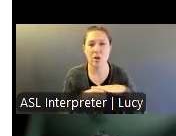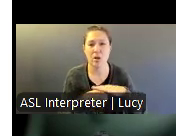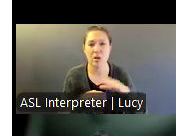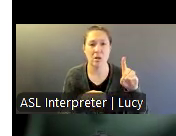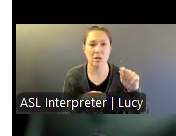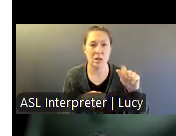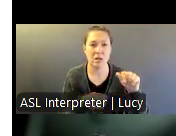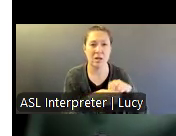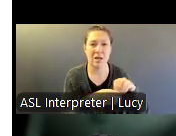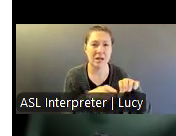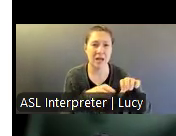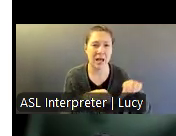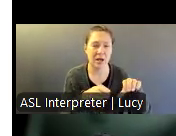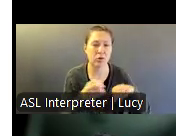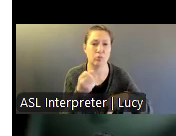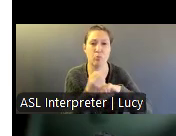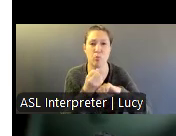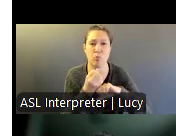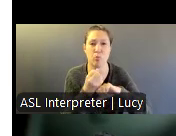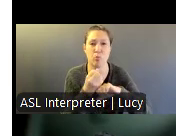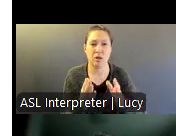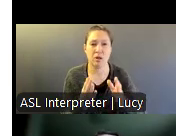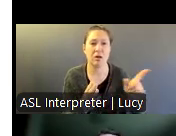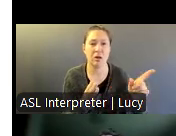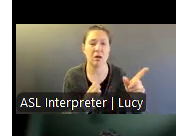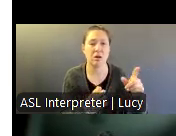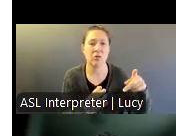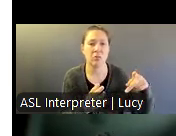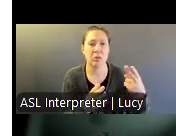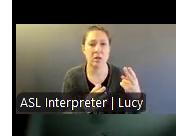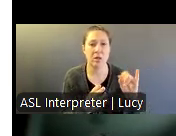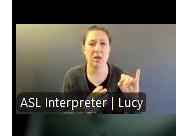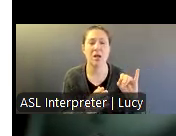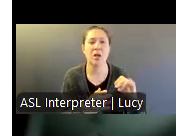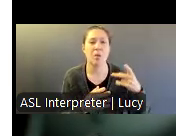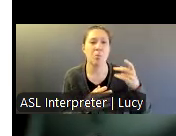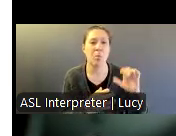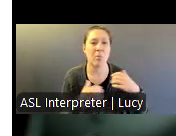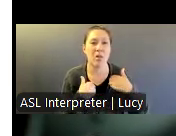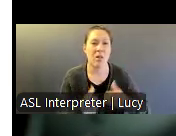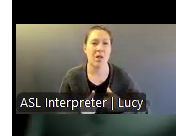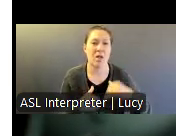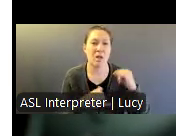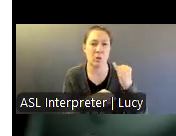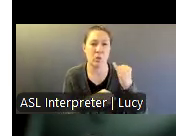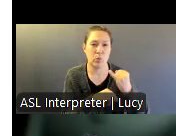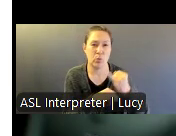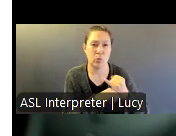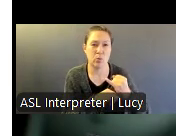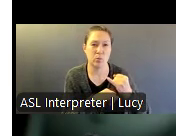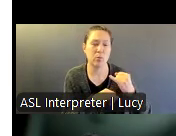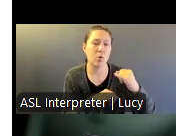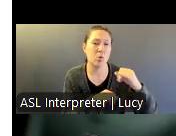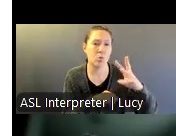providers from PHI, Public Health Institute of Western Mass, and MAPC. So